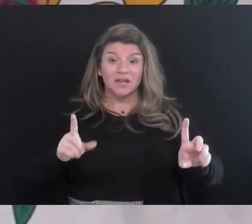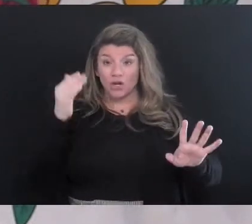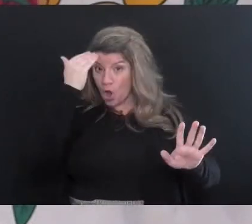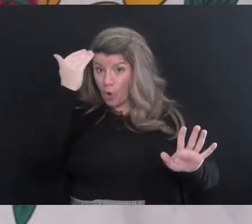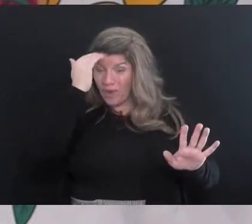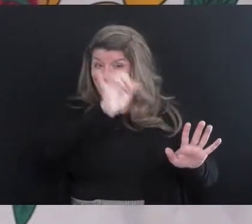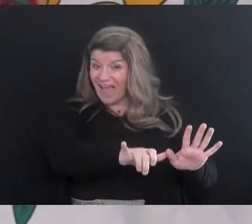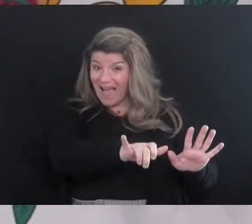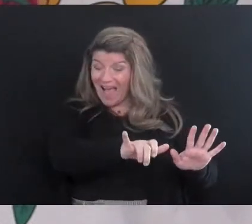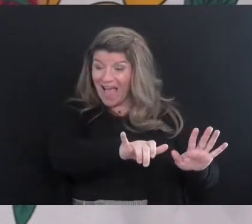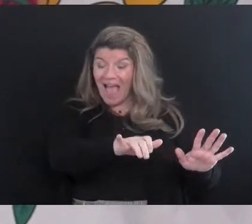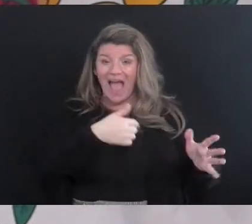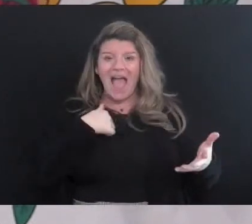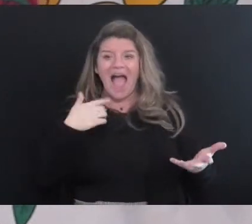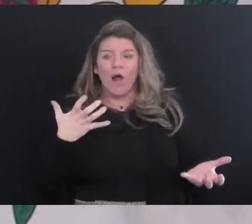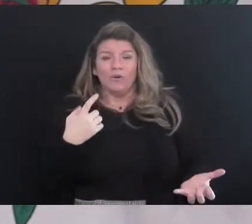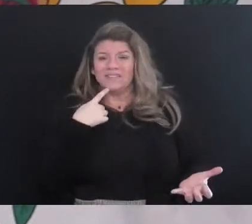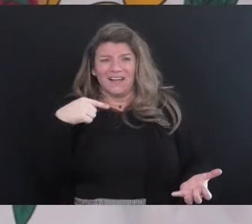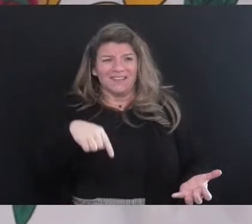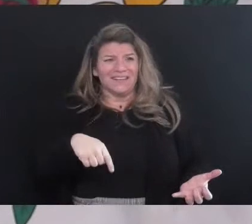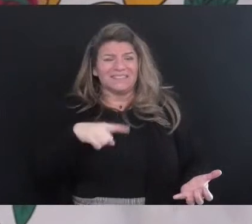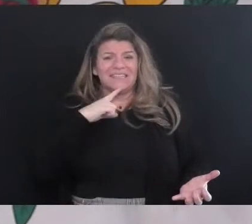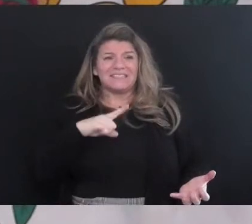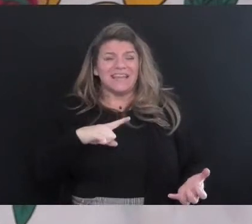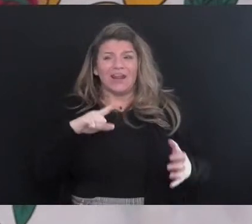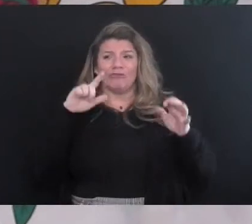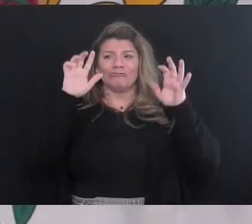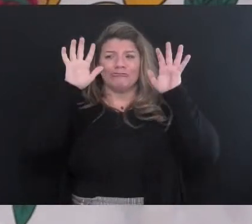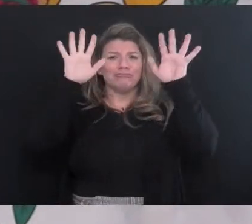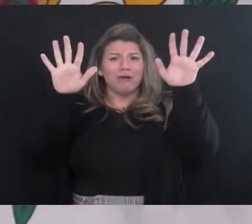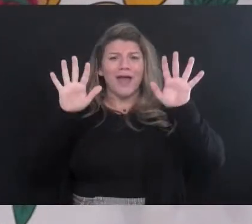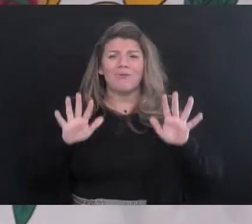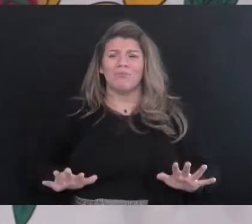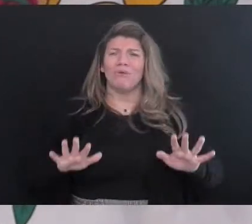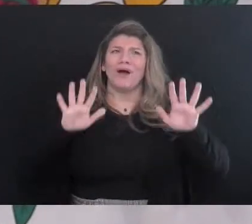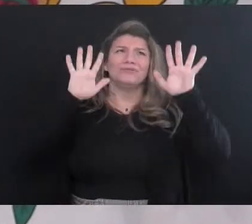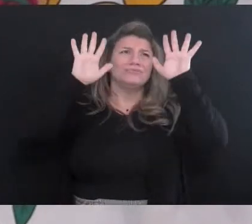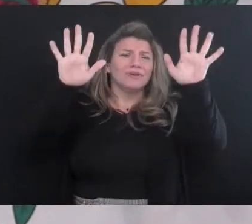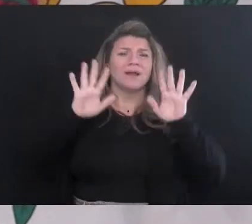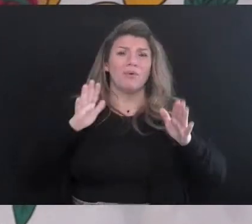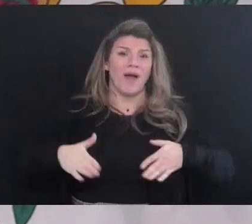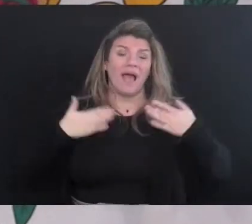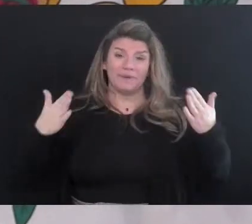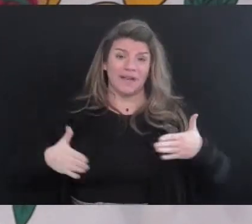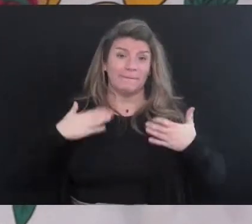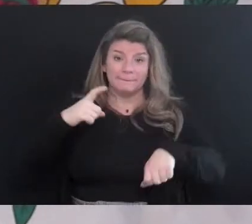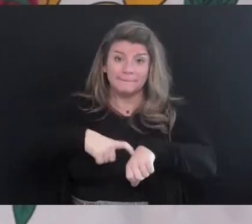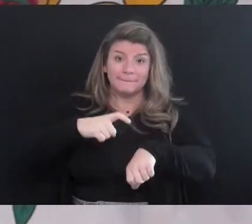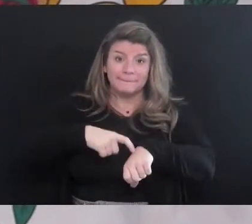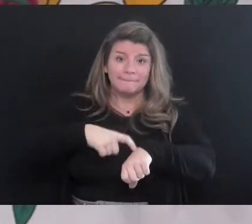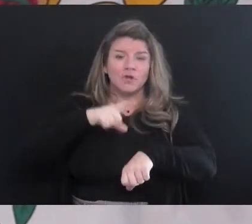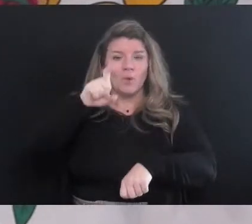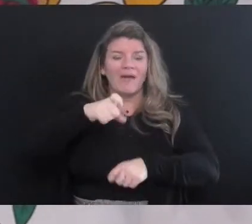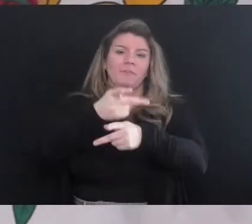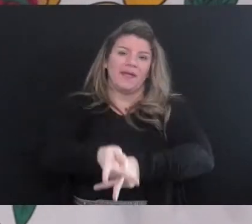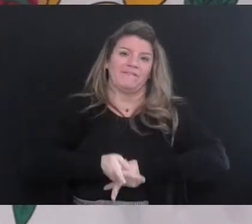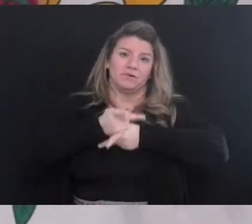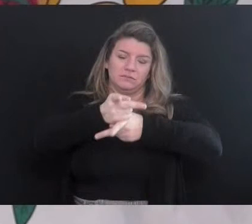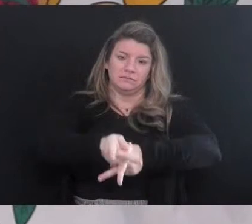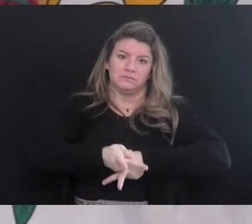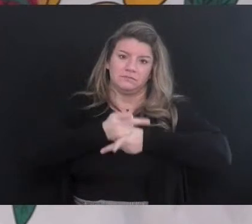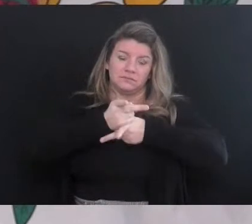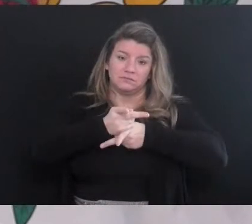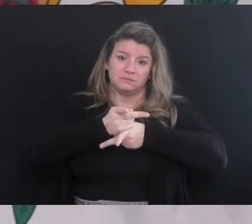just say at this incredible, incredible, joyful time, you got to be careful, just one step more